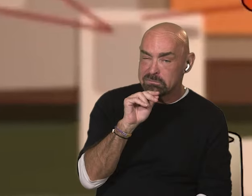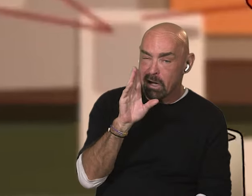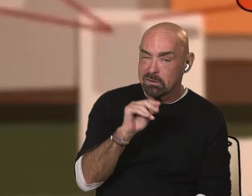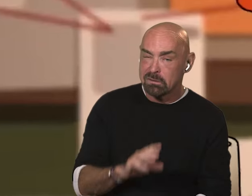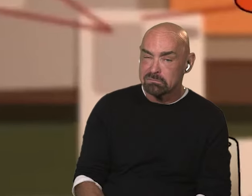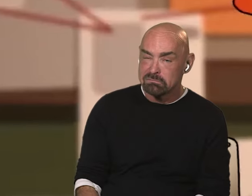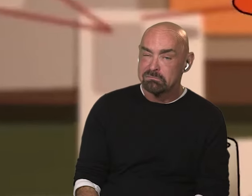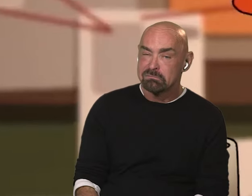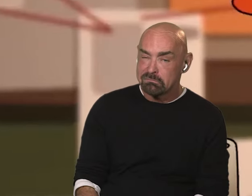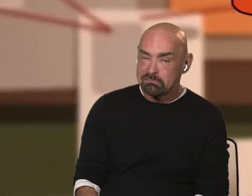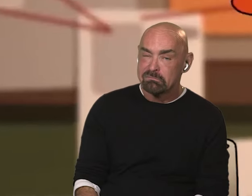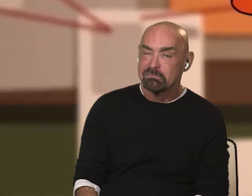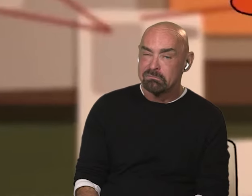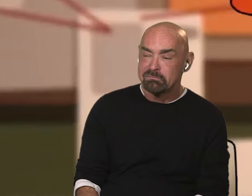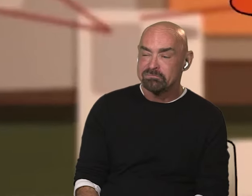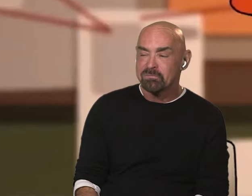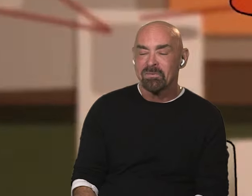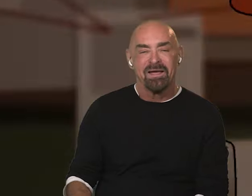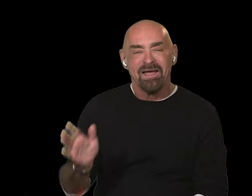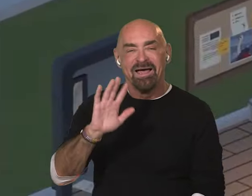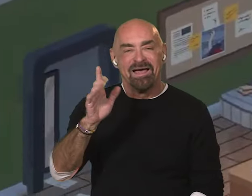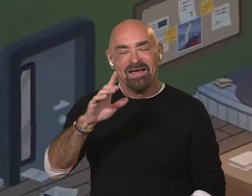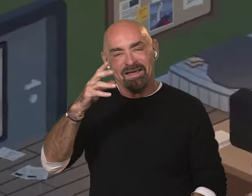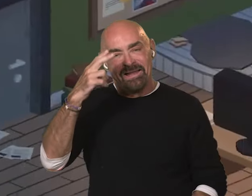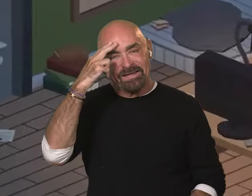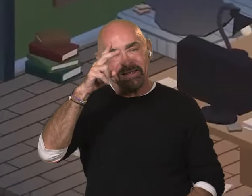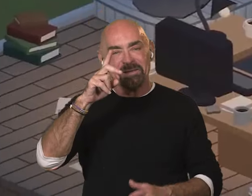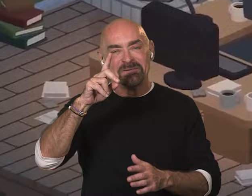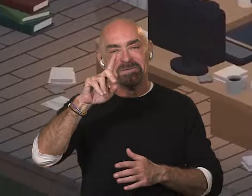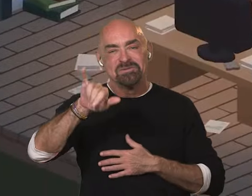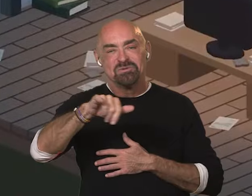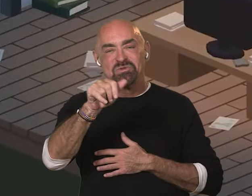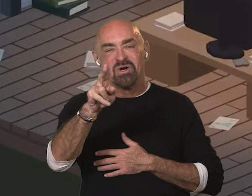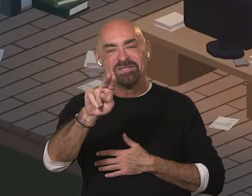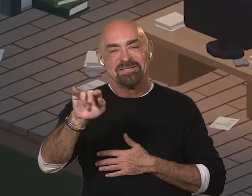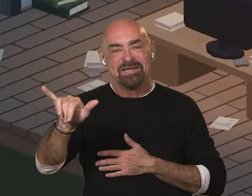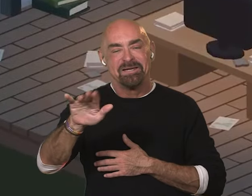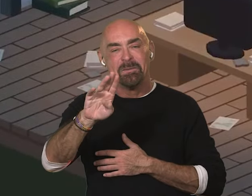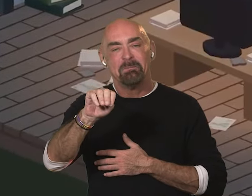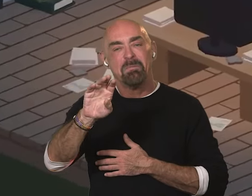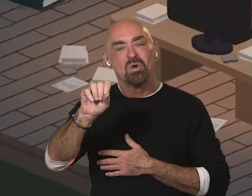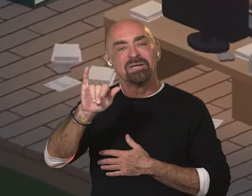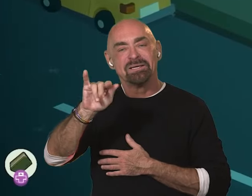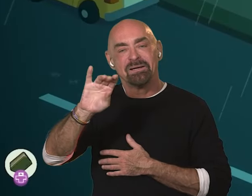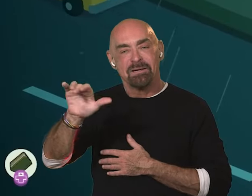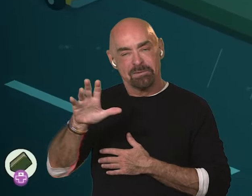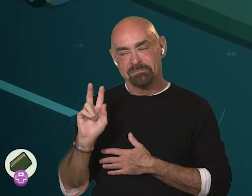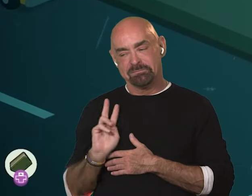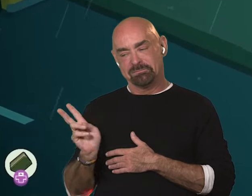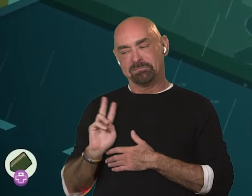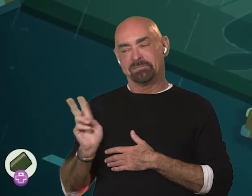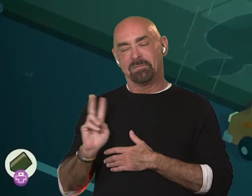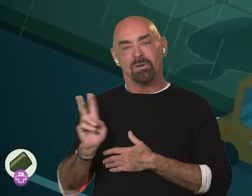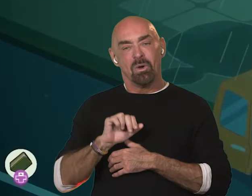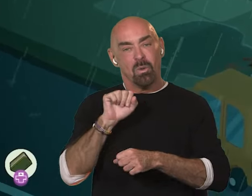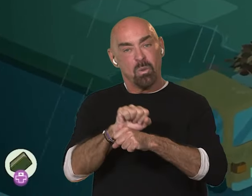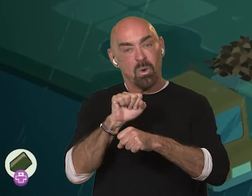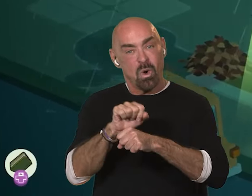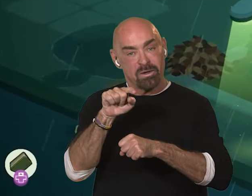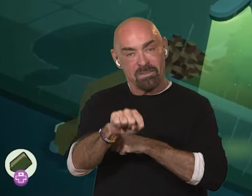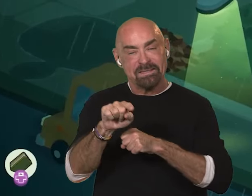ugly duckling. Hi, I'm Johnny. And I'm Monica, and we're from Happy Broccoli